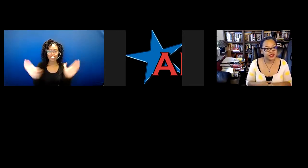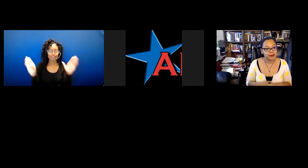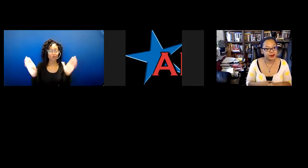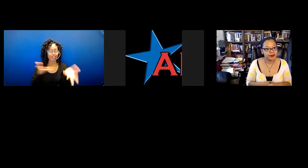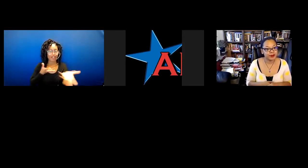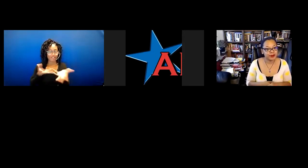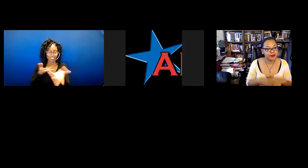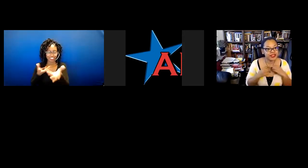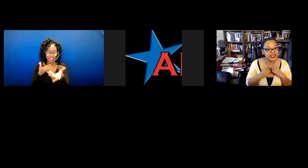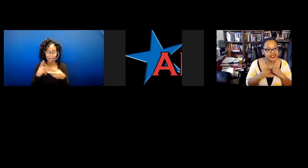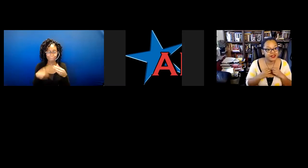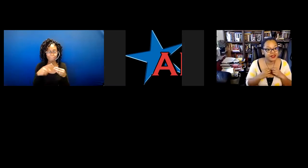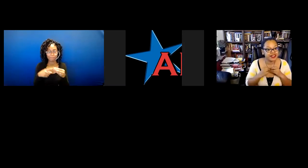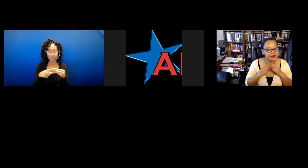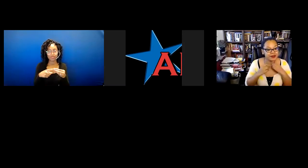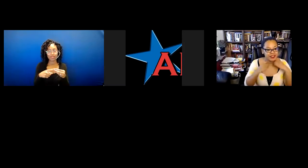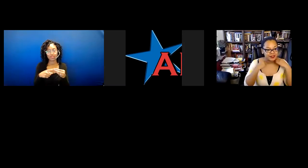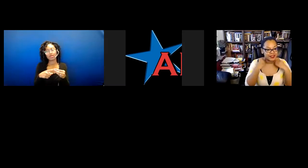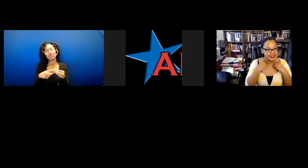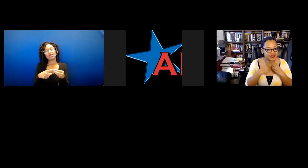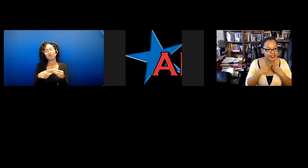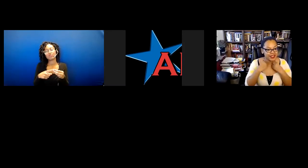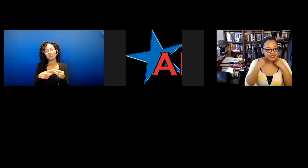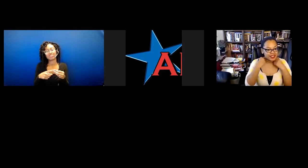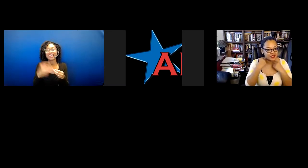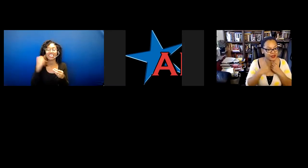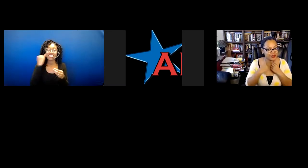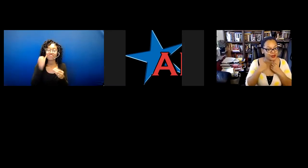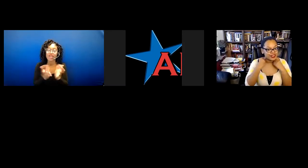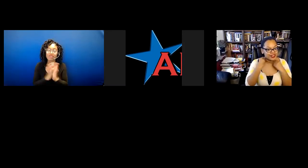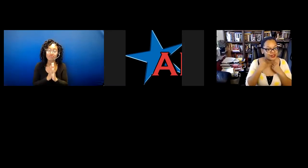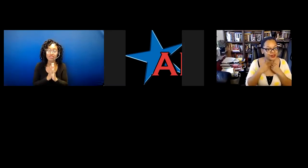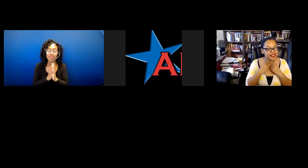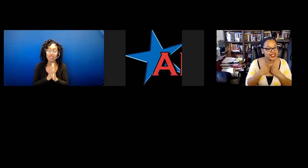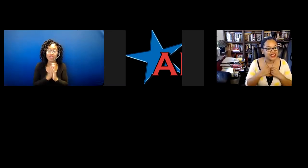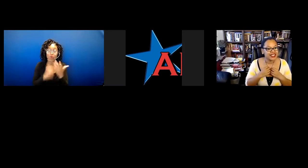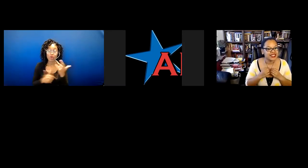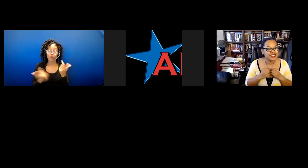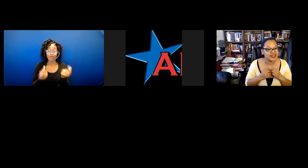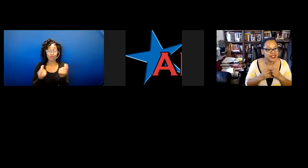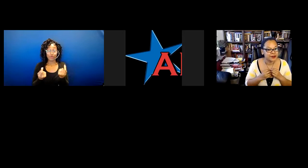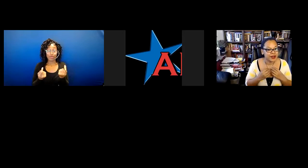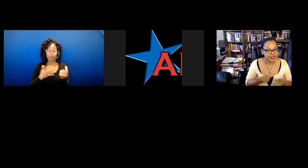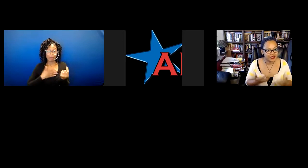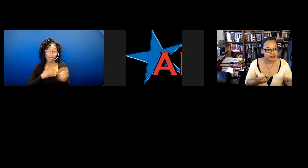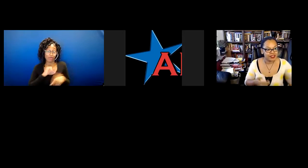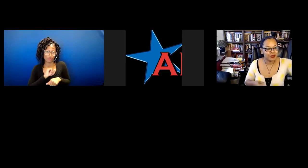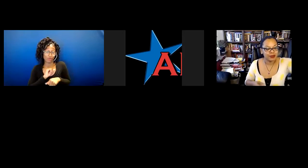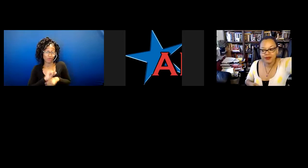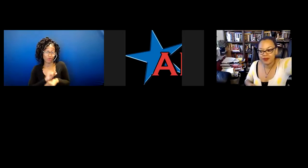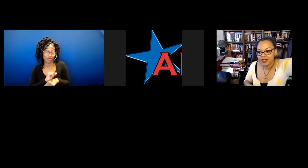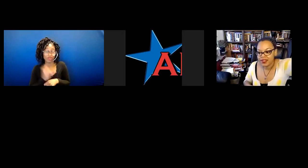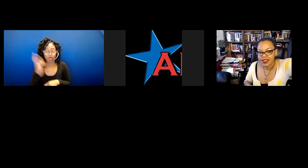conversation about, really, if you ask me what it is they do in the work that I do, it's like, why humans